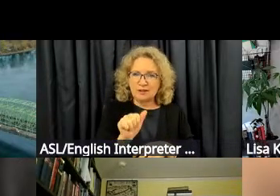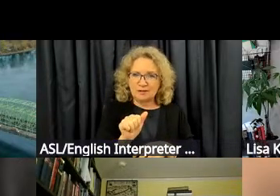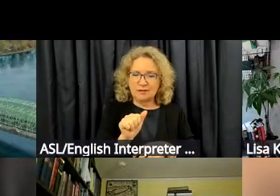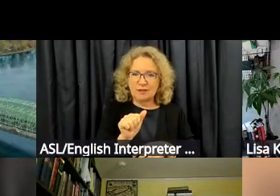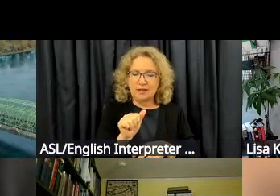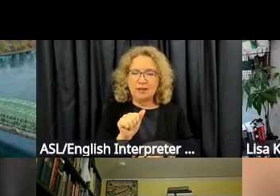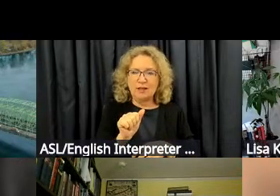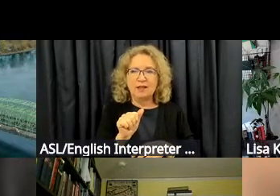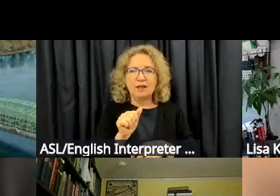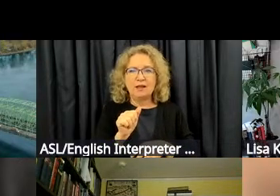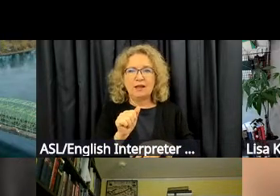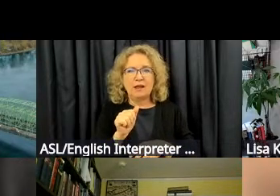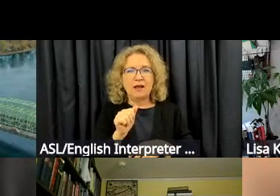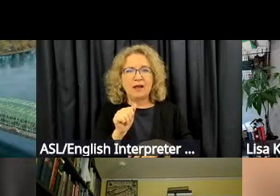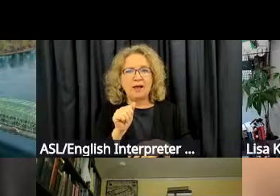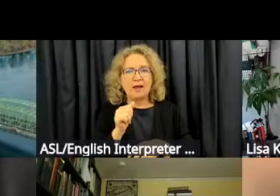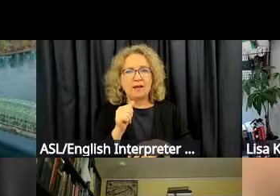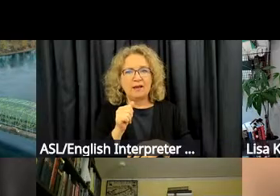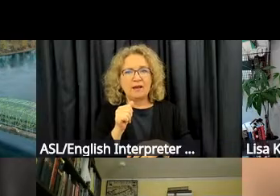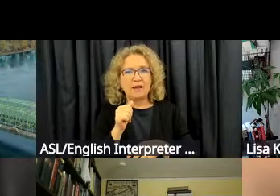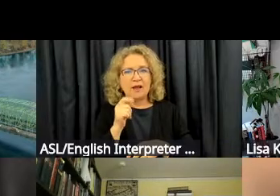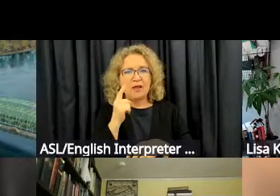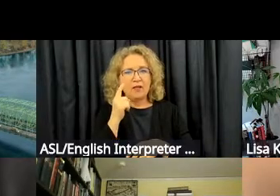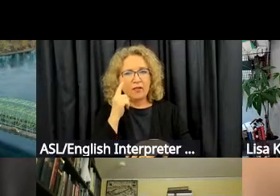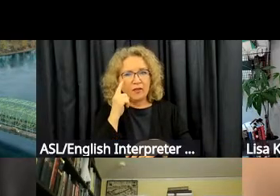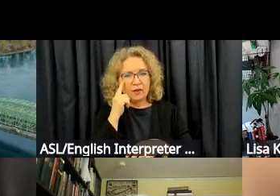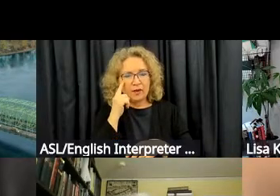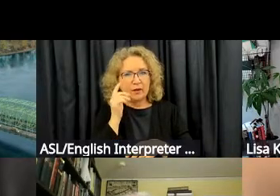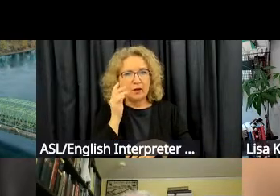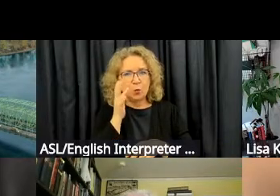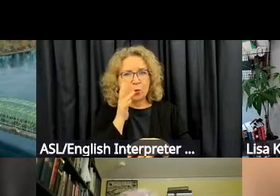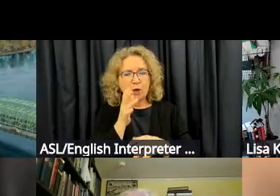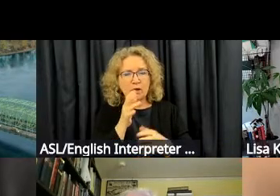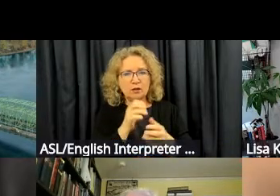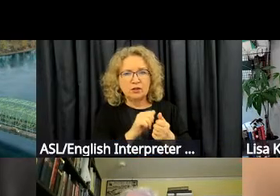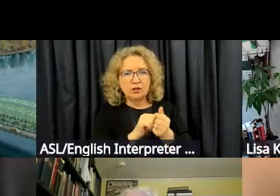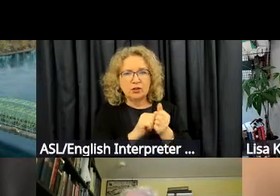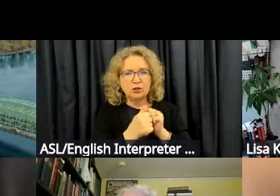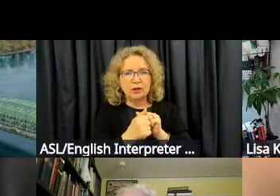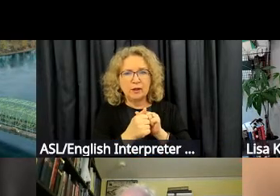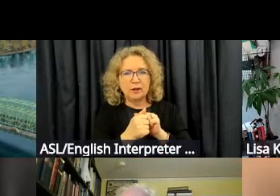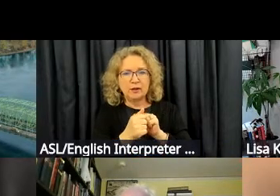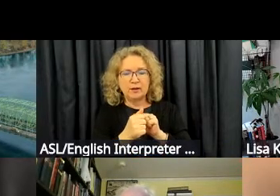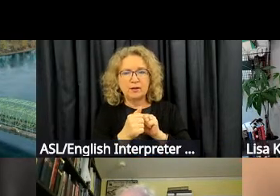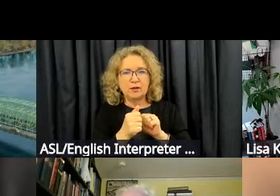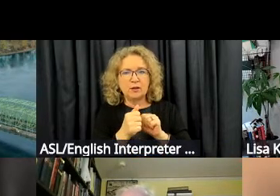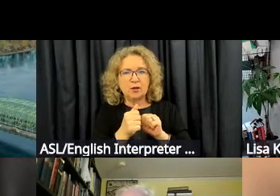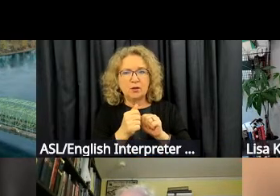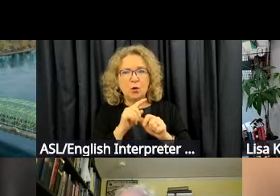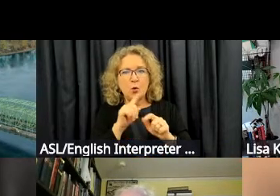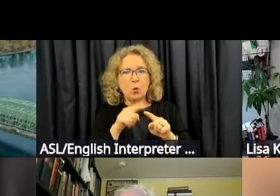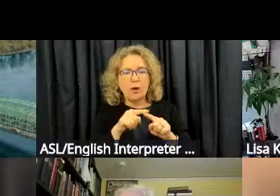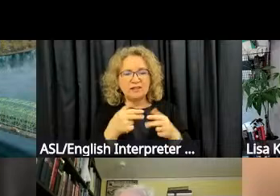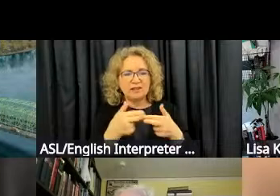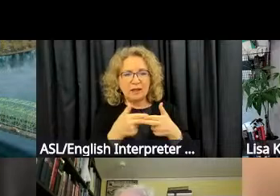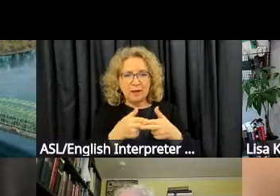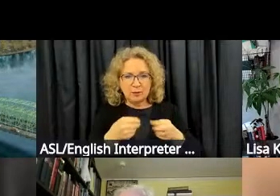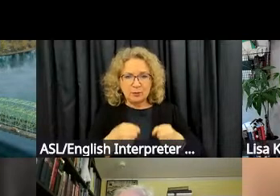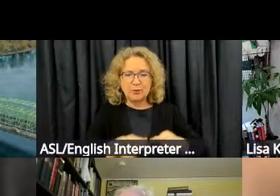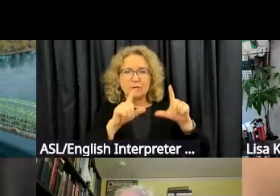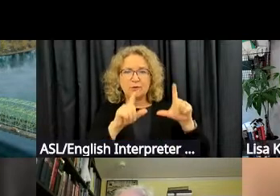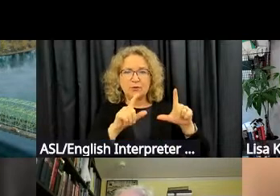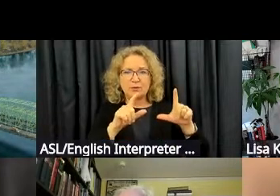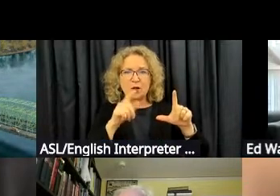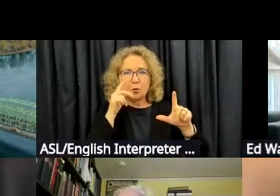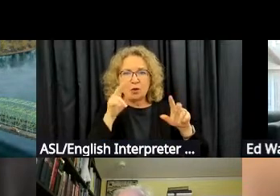think we'll switch back as soon as the slides get up. We'll go back and review the closed captioning